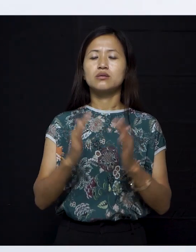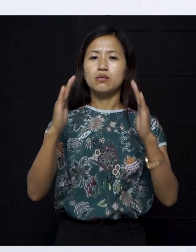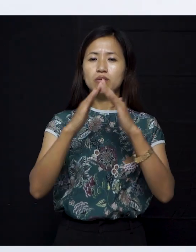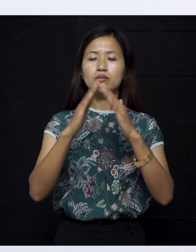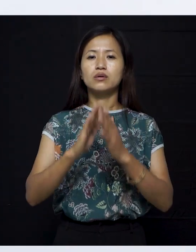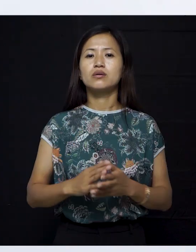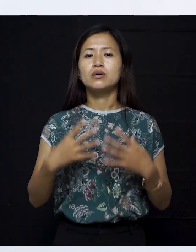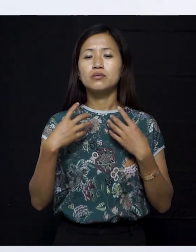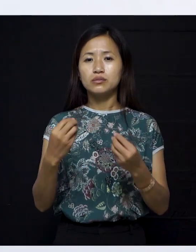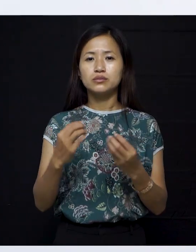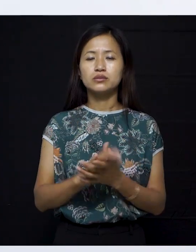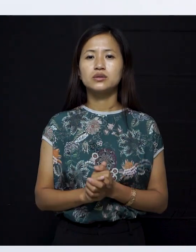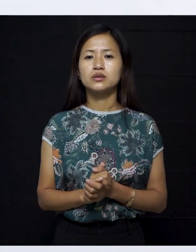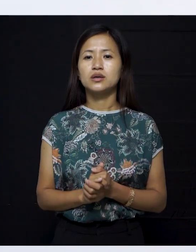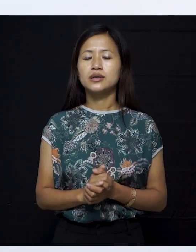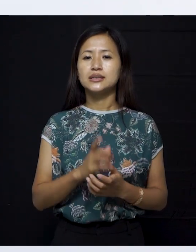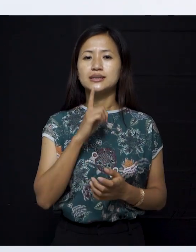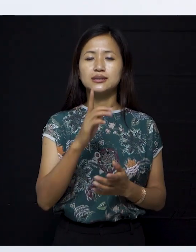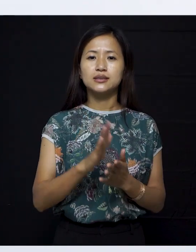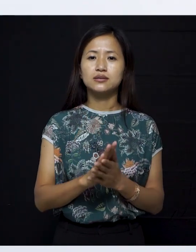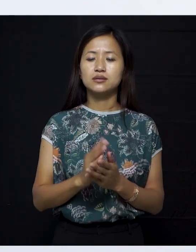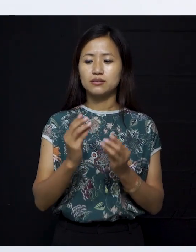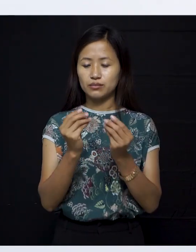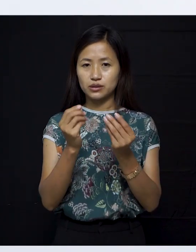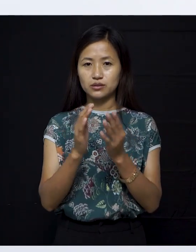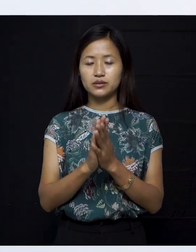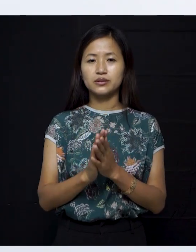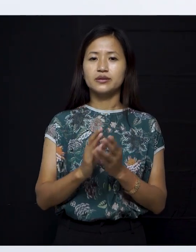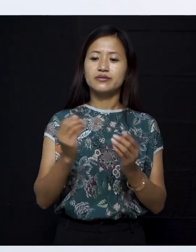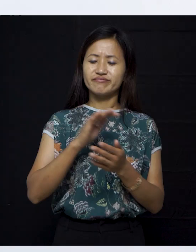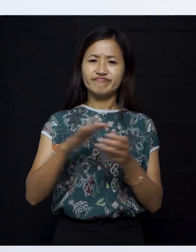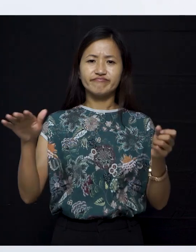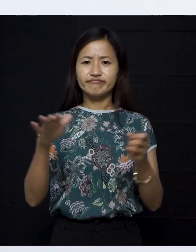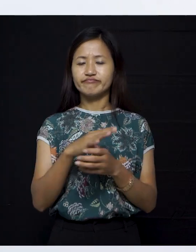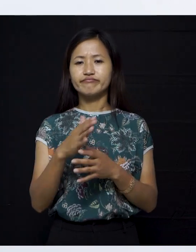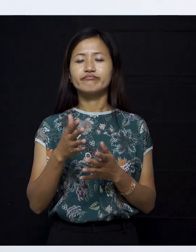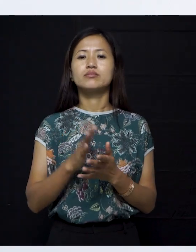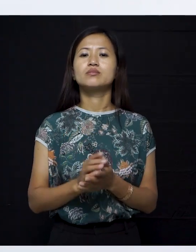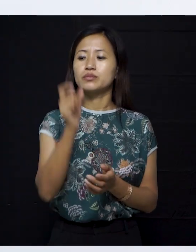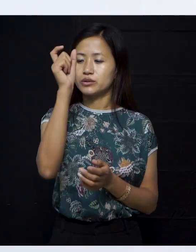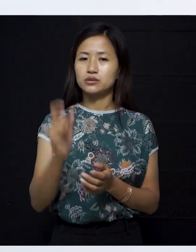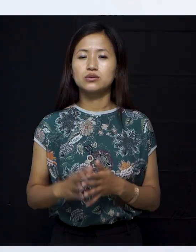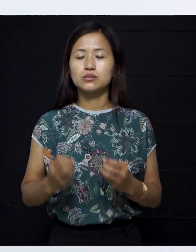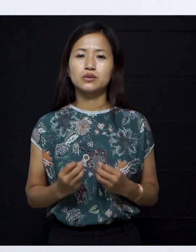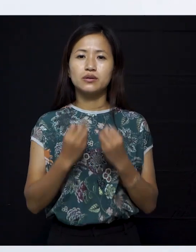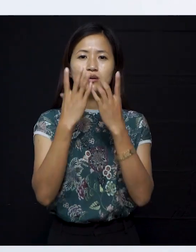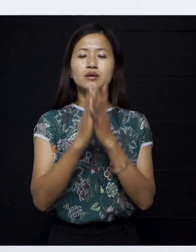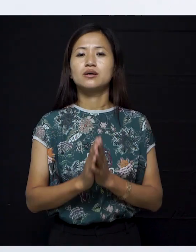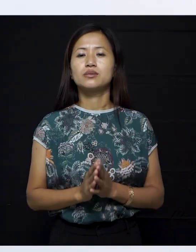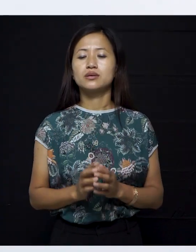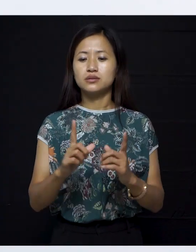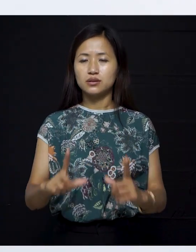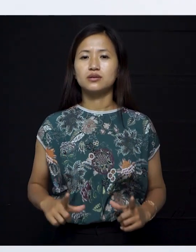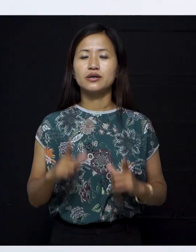not want this to happen. And she said that material riches are not enough for a person to be happy. It is the